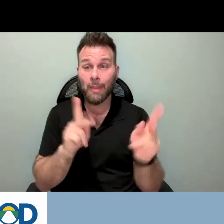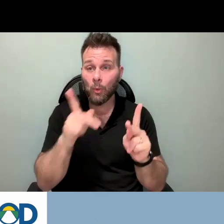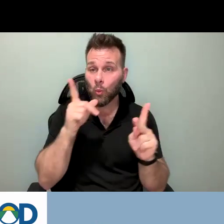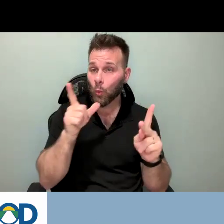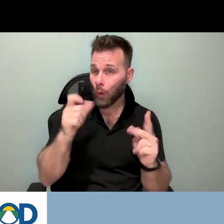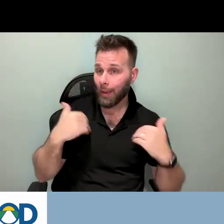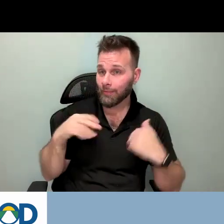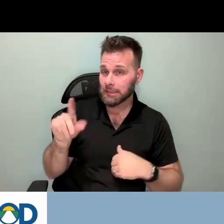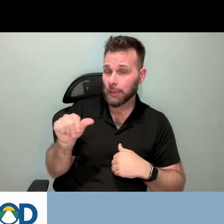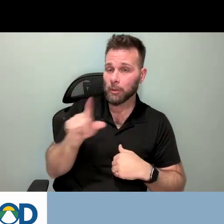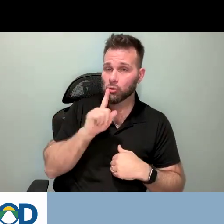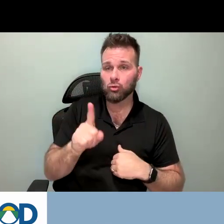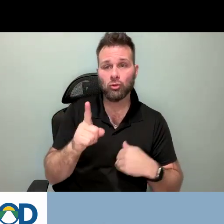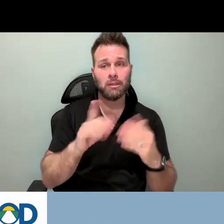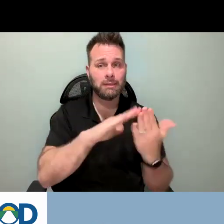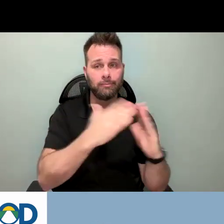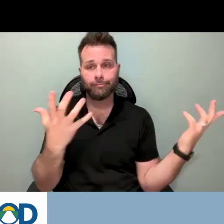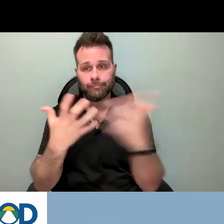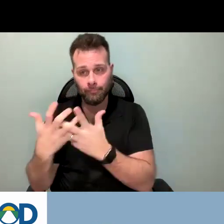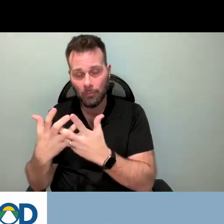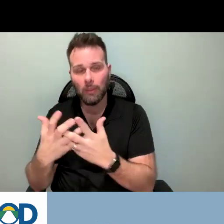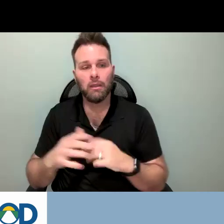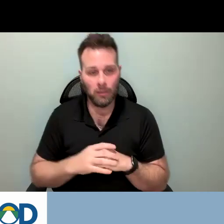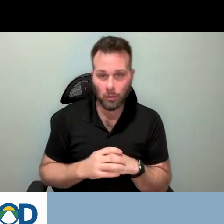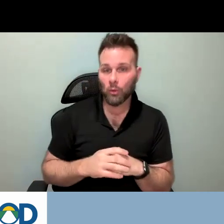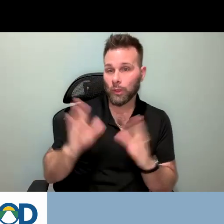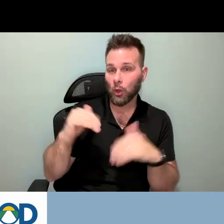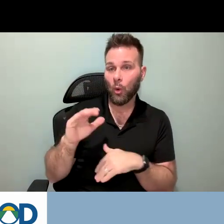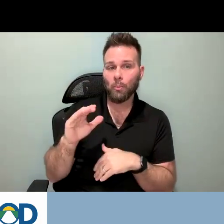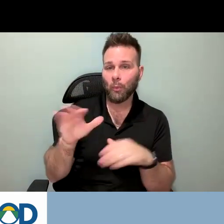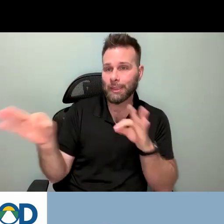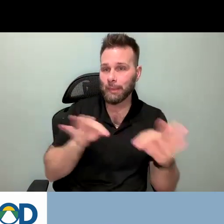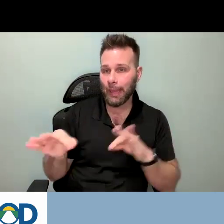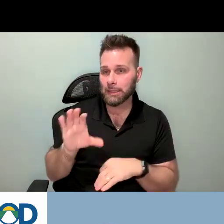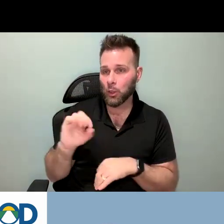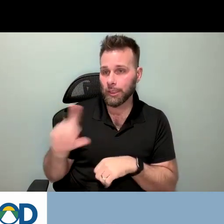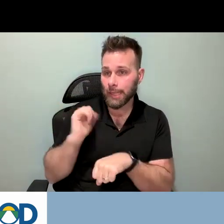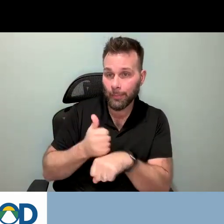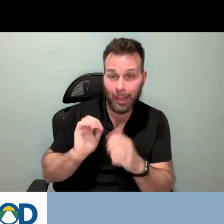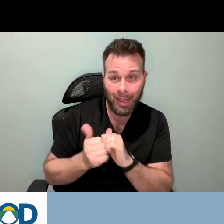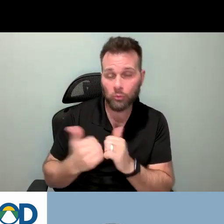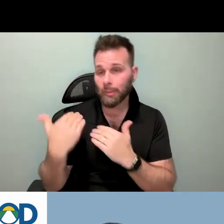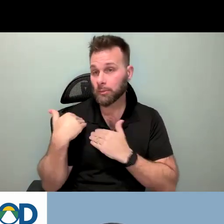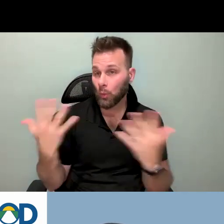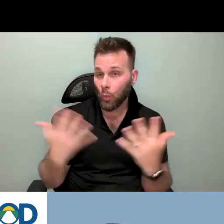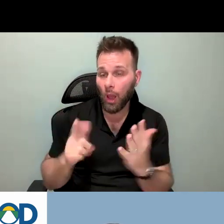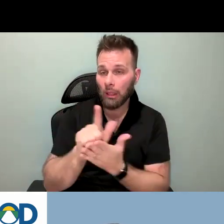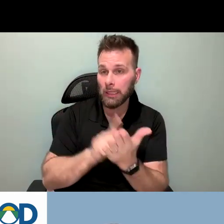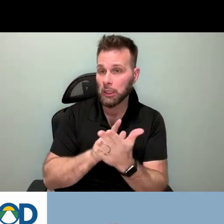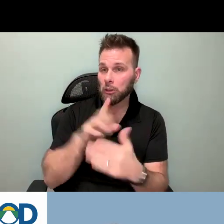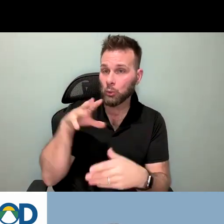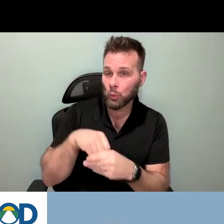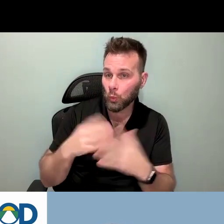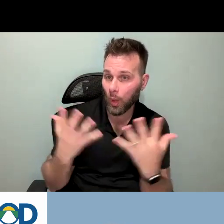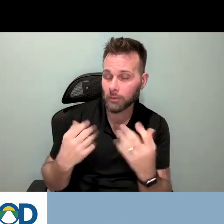disabilities. This training, I hope, will explore how CODs are established, their responsibilities, and the legal frameworks that support their